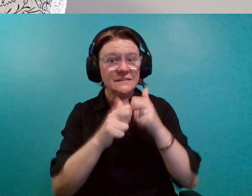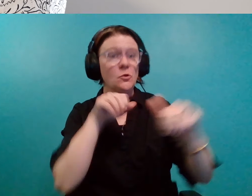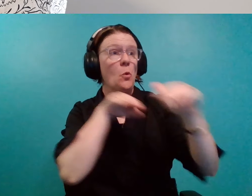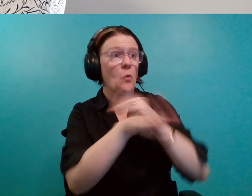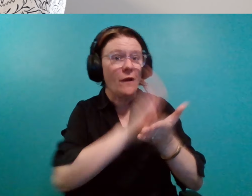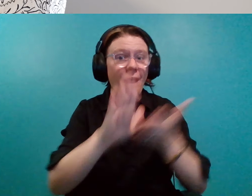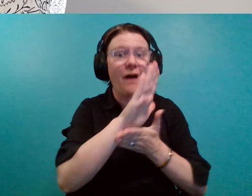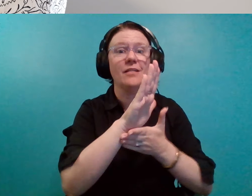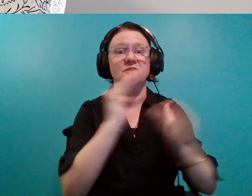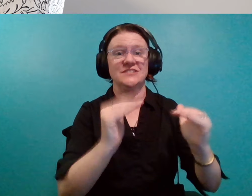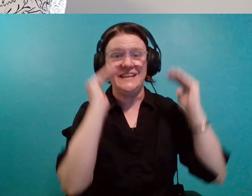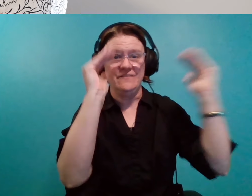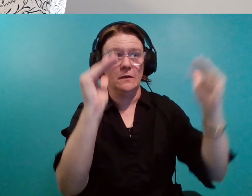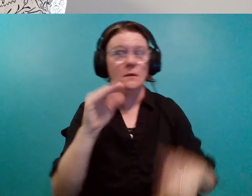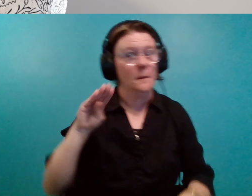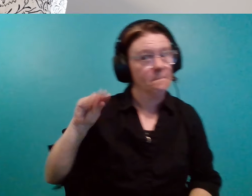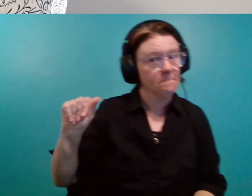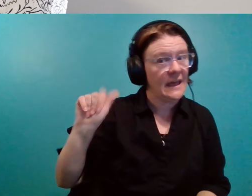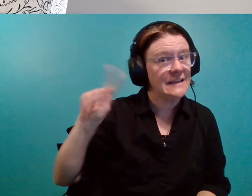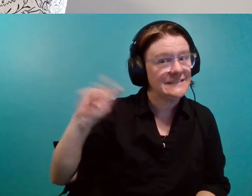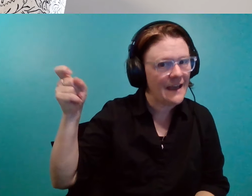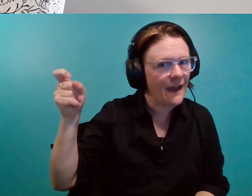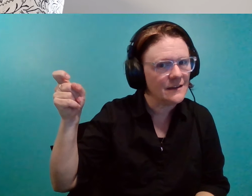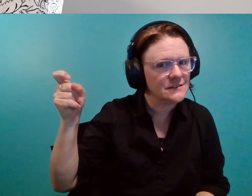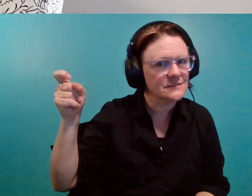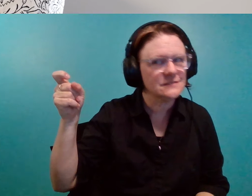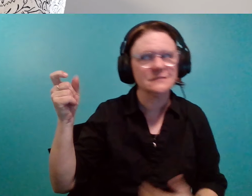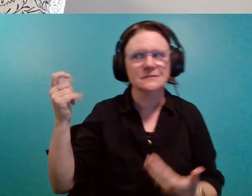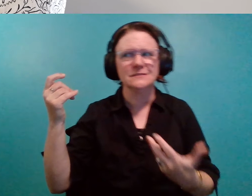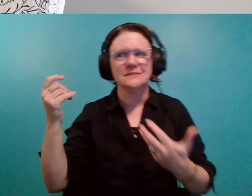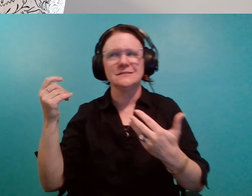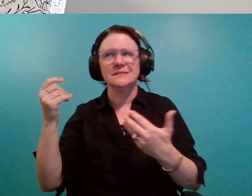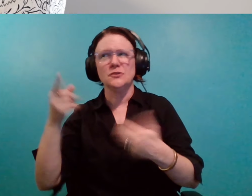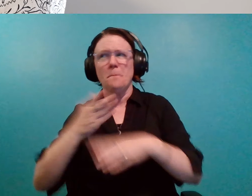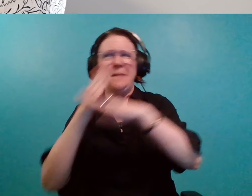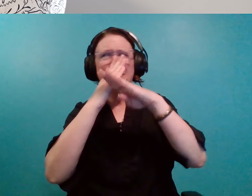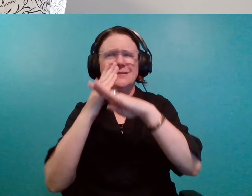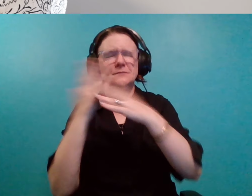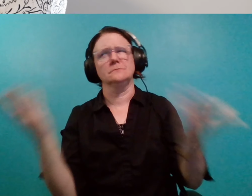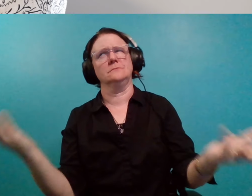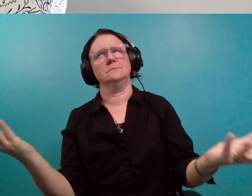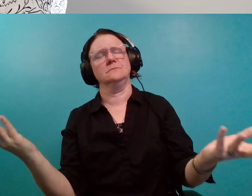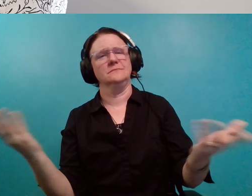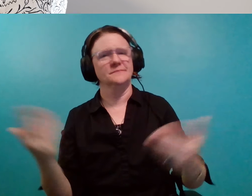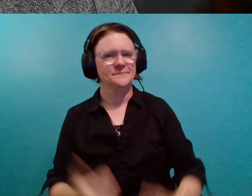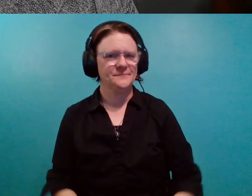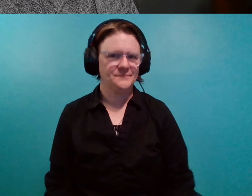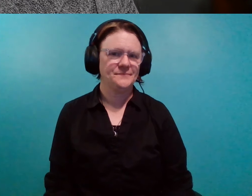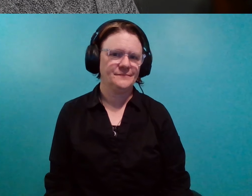get out there, be employed, you know, pay their taxes, support their families. I don't think that's unreasonable.